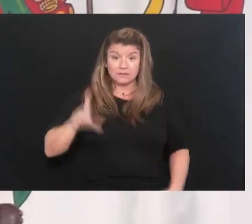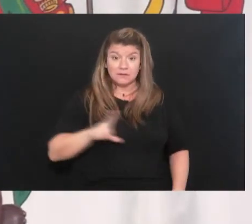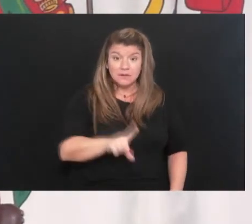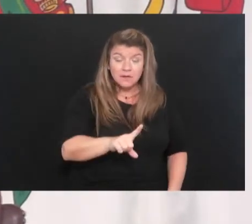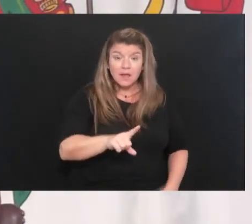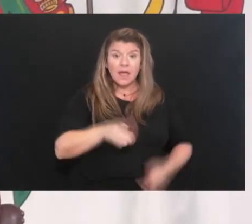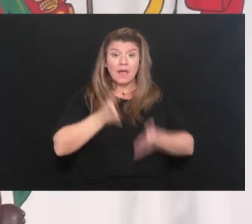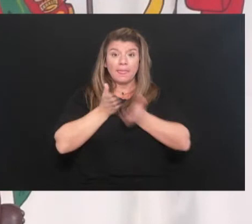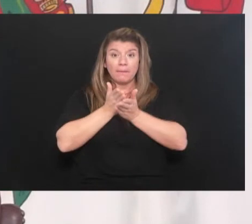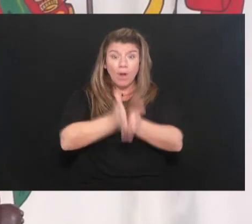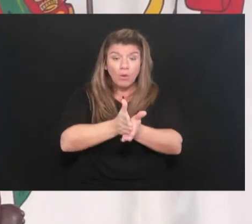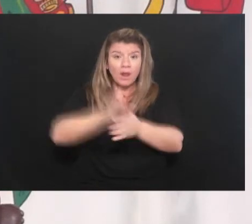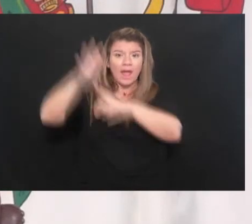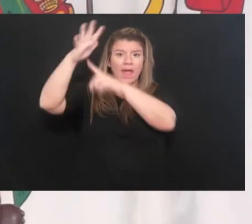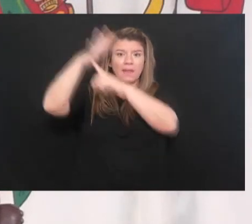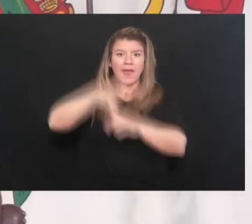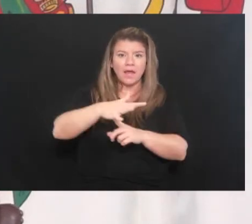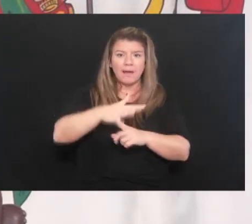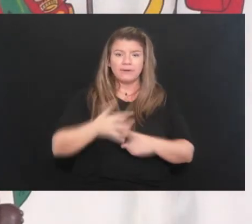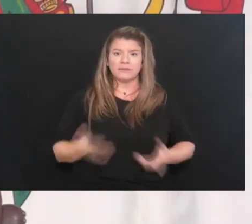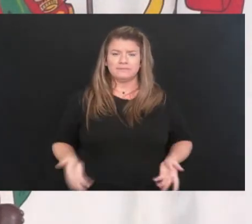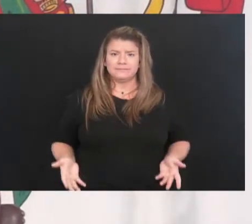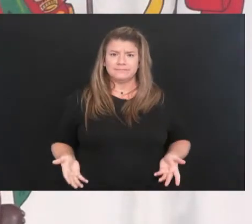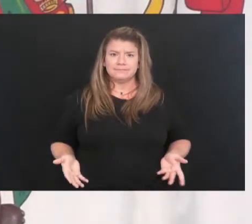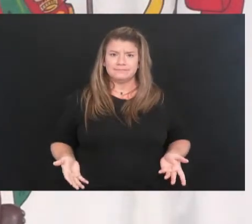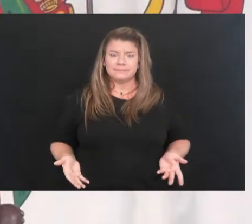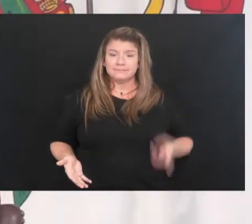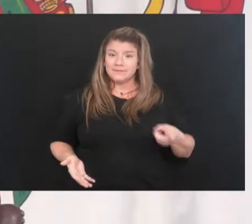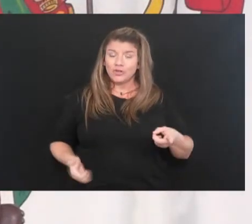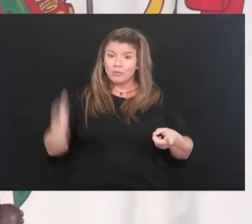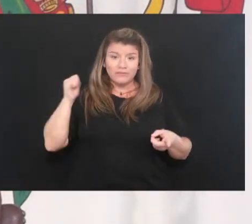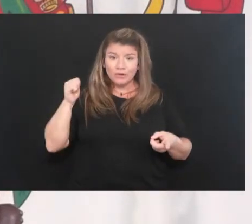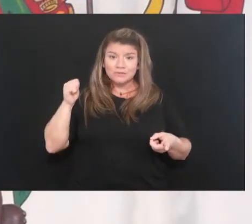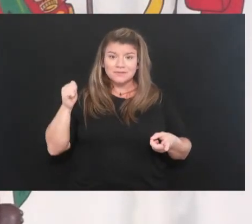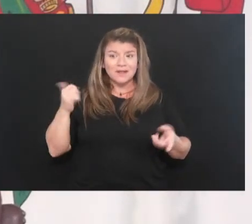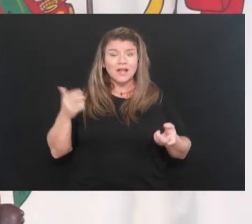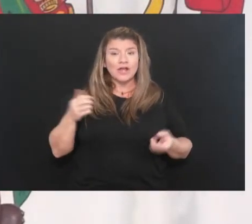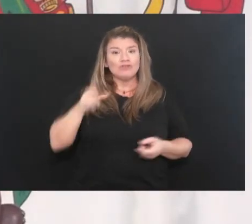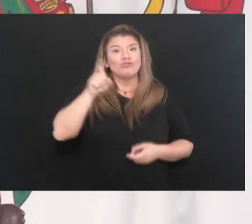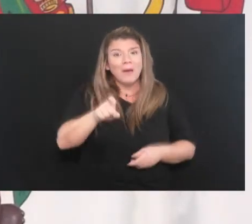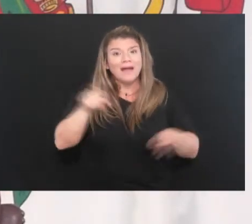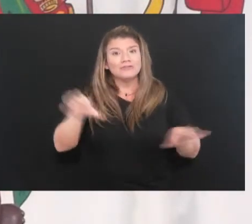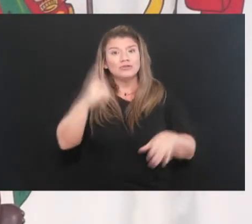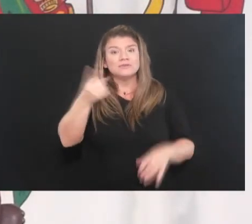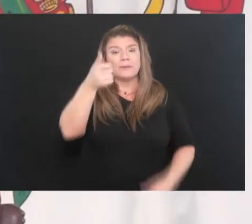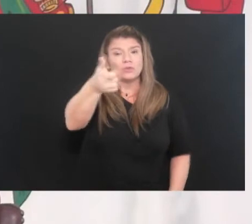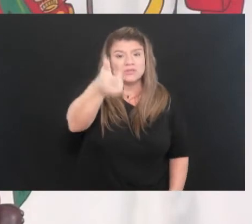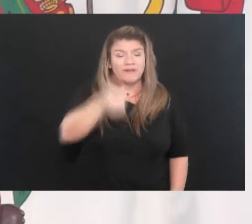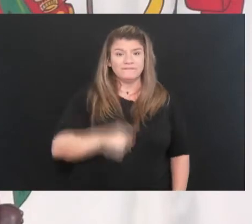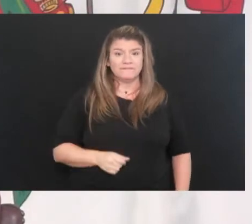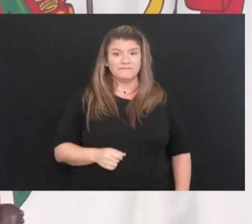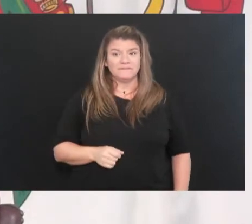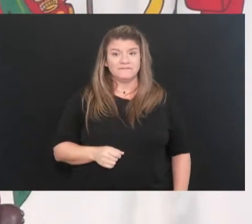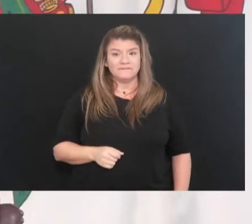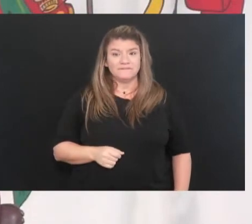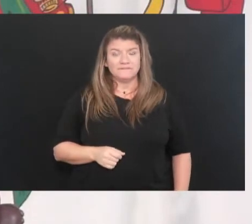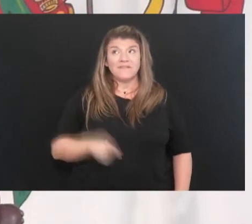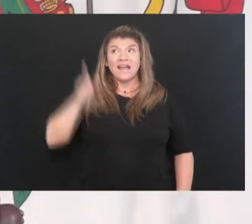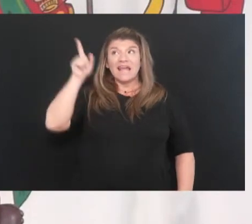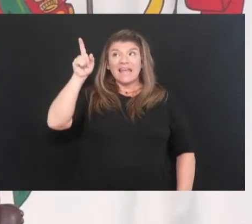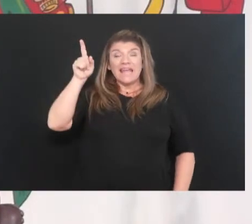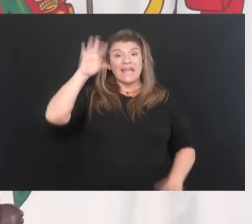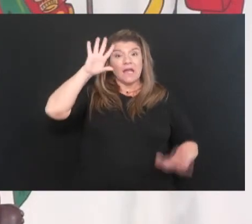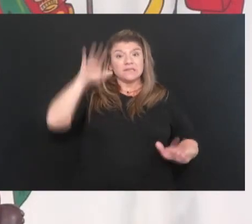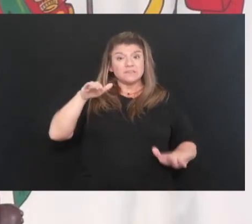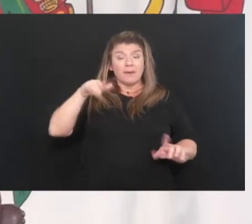boat, and I sent the helicopter. You got to do something for yourself. He expects all of us